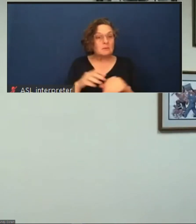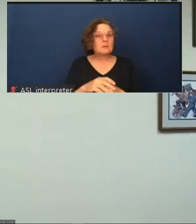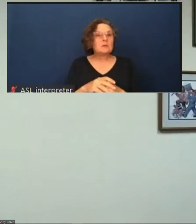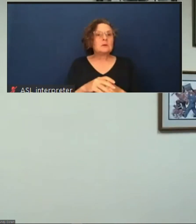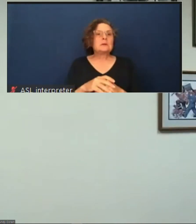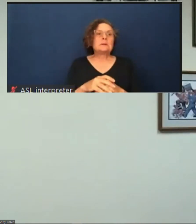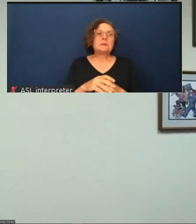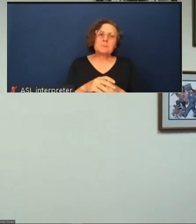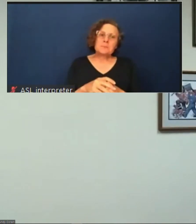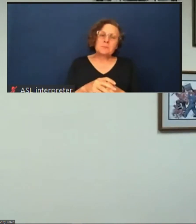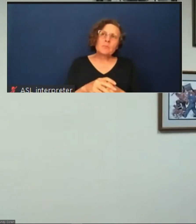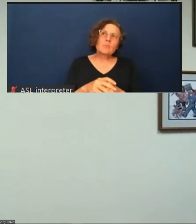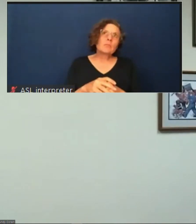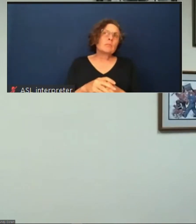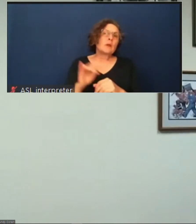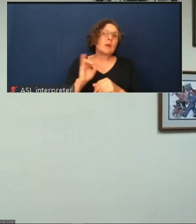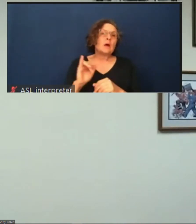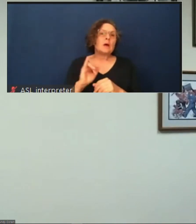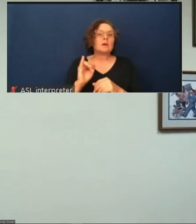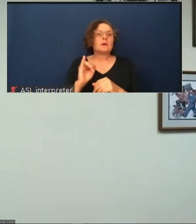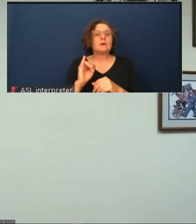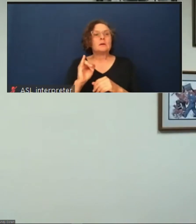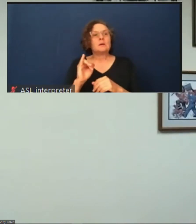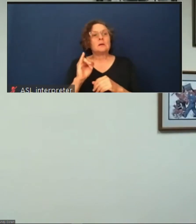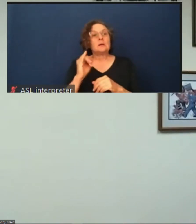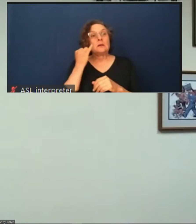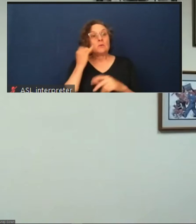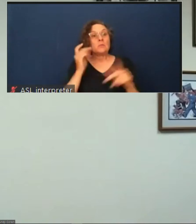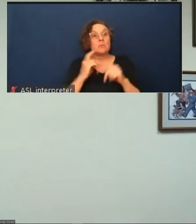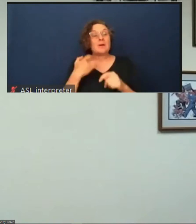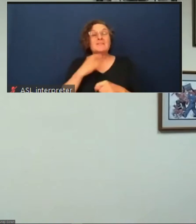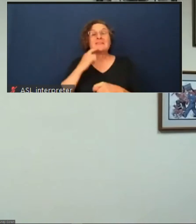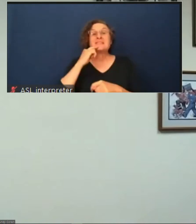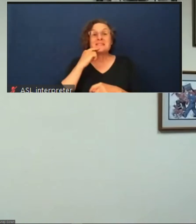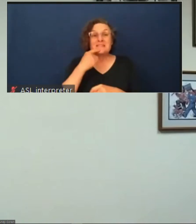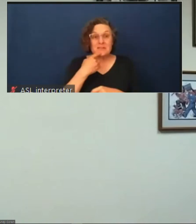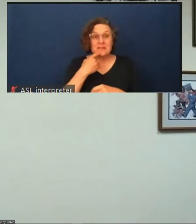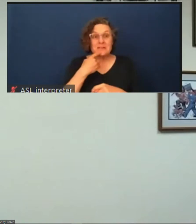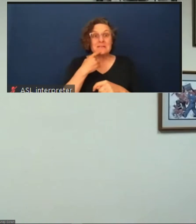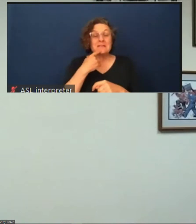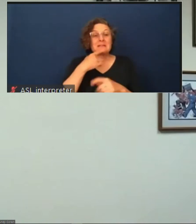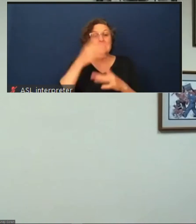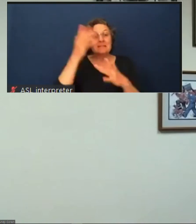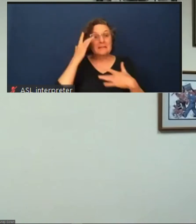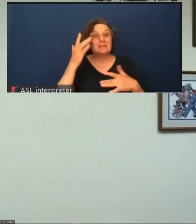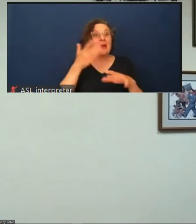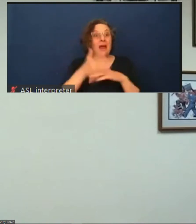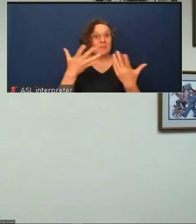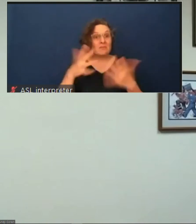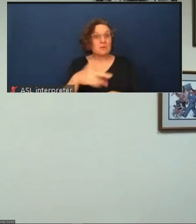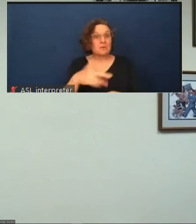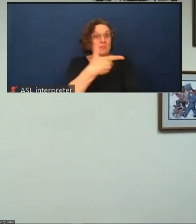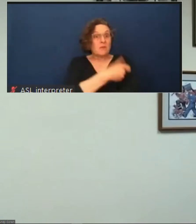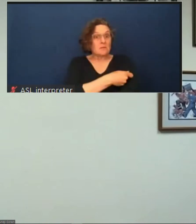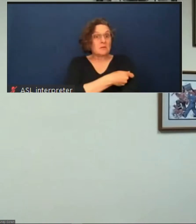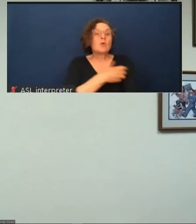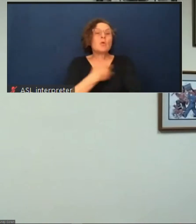serious infections after they have had the vaccinations, then we can send them off.